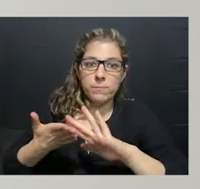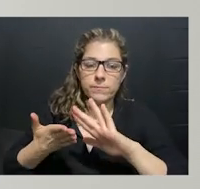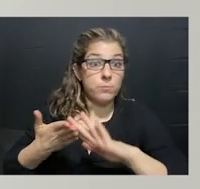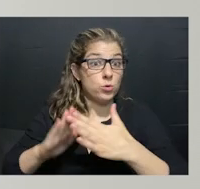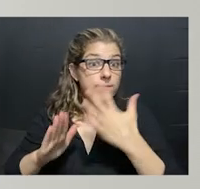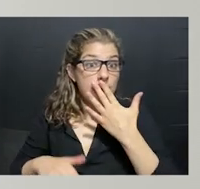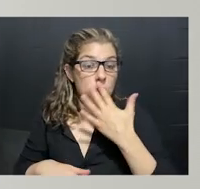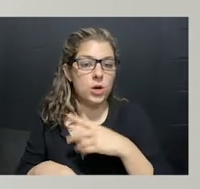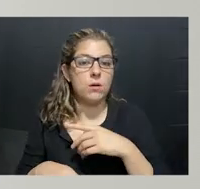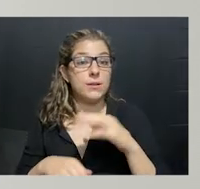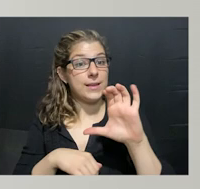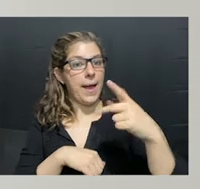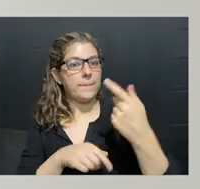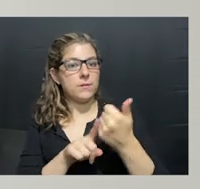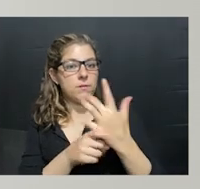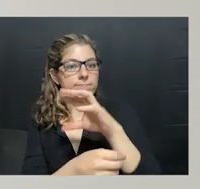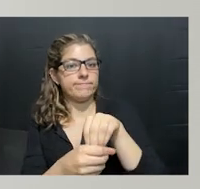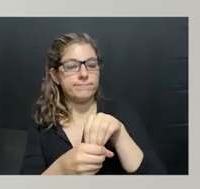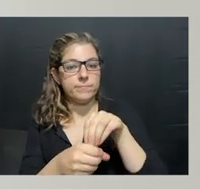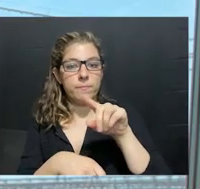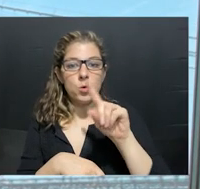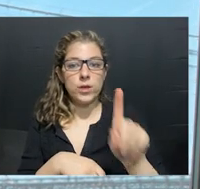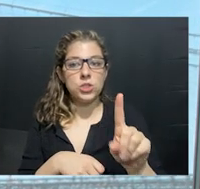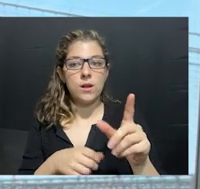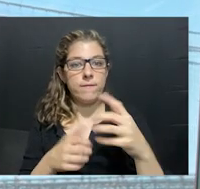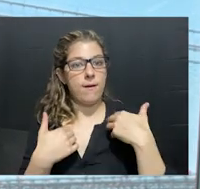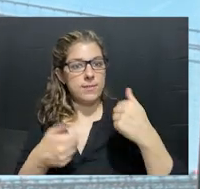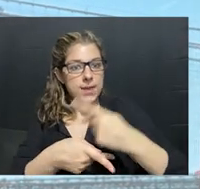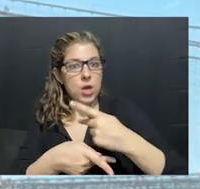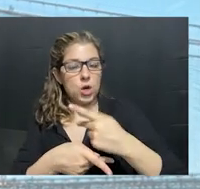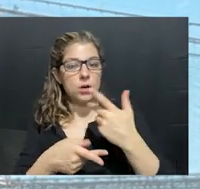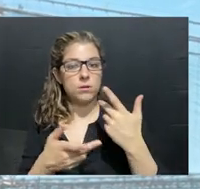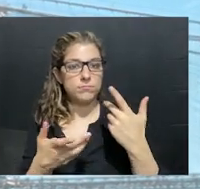color. CAHPS has been engaged on the question of health care